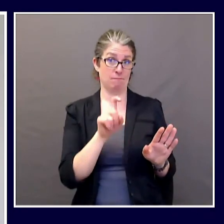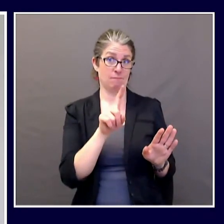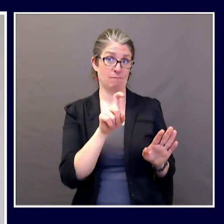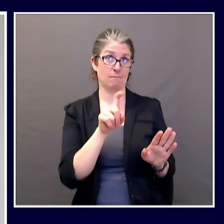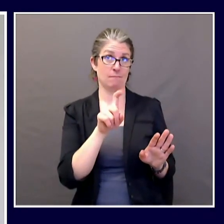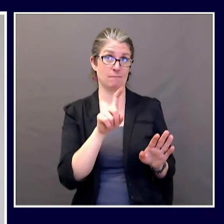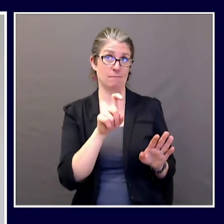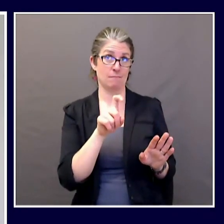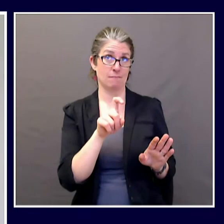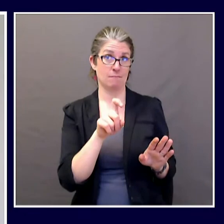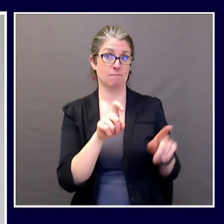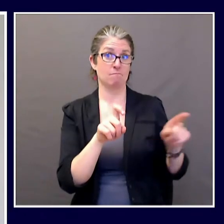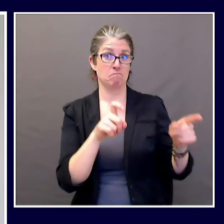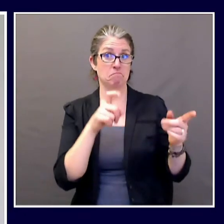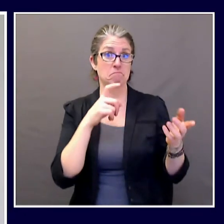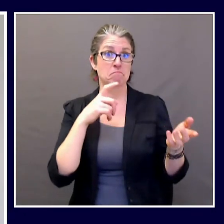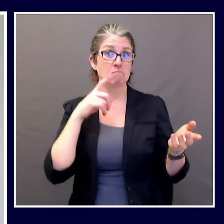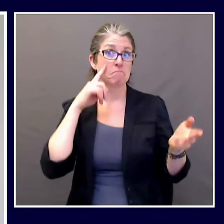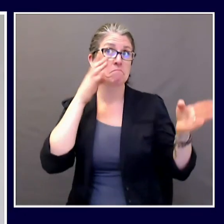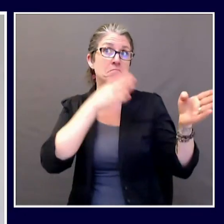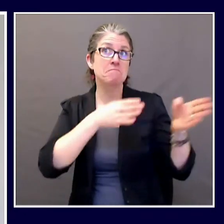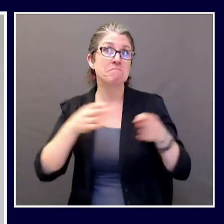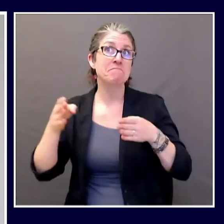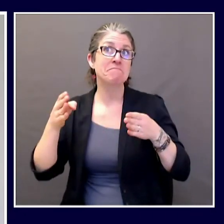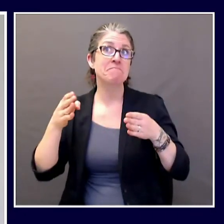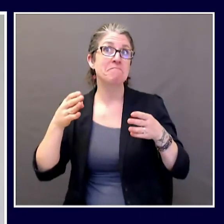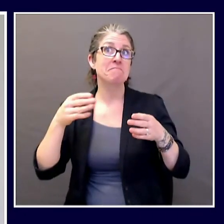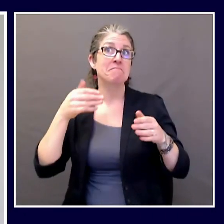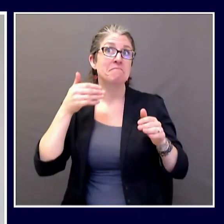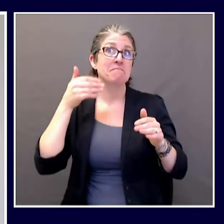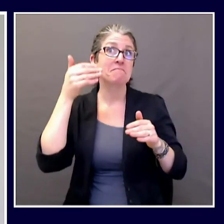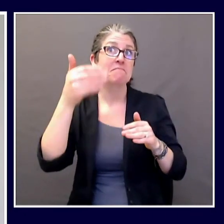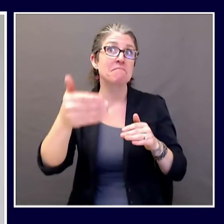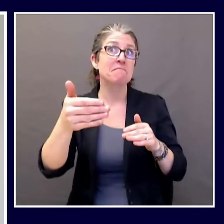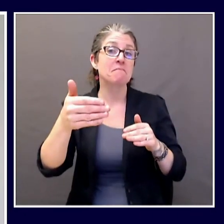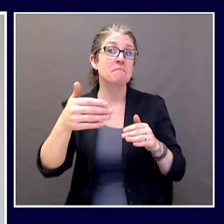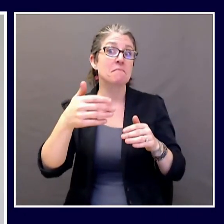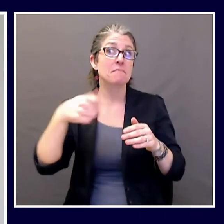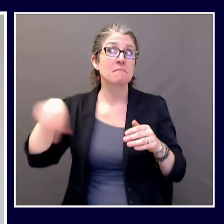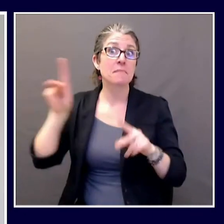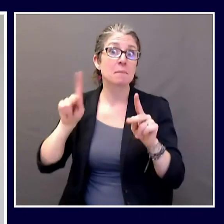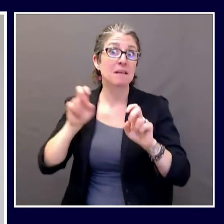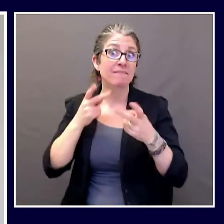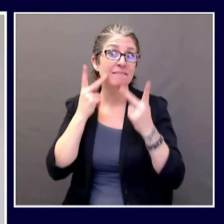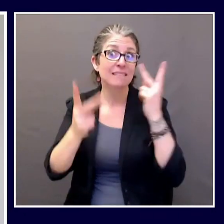nursing homes? I believe the US CDC has made some changes. Will Maine be seeing any changes soon?